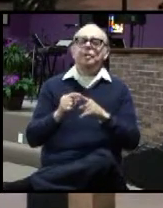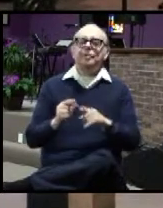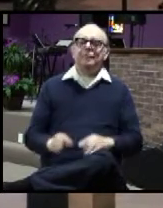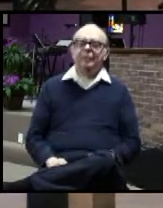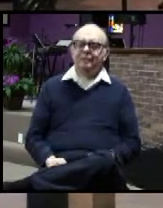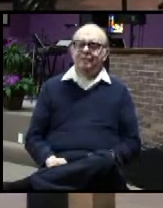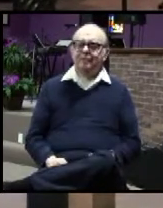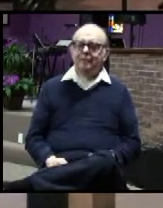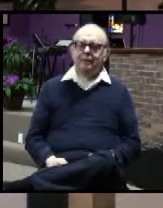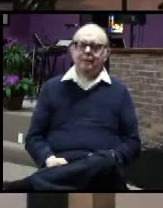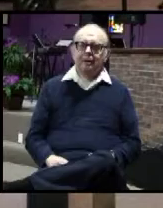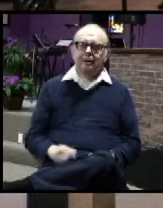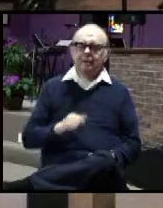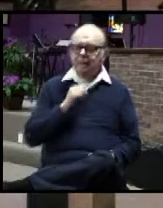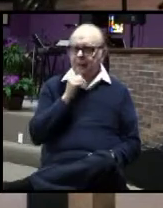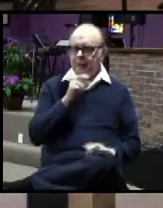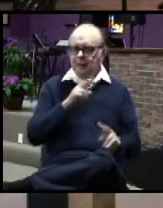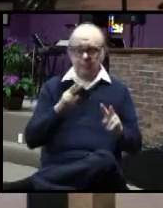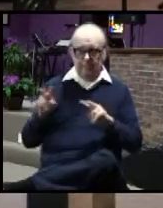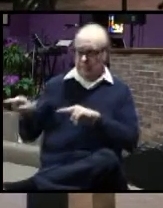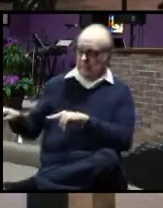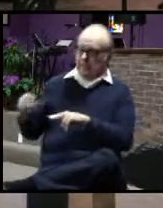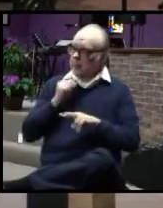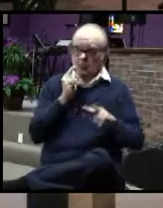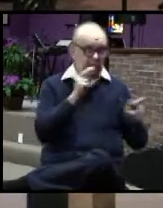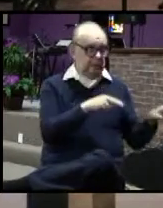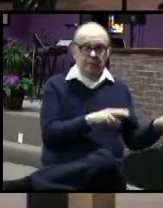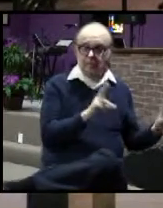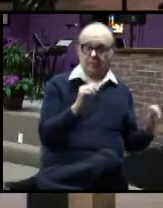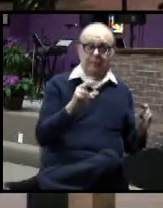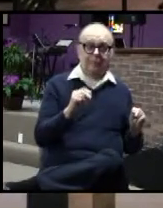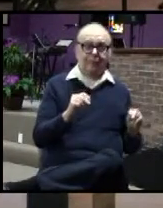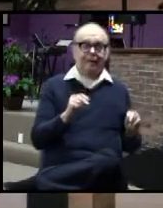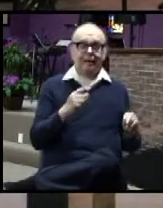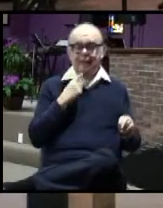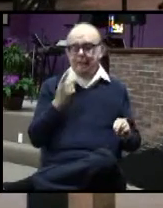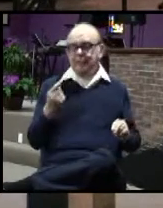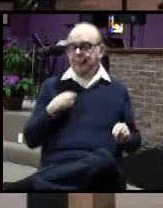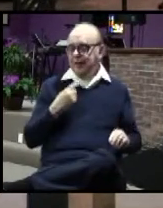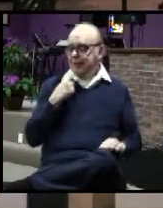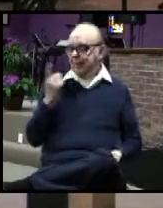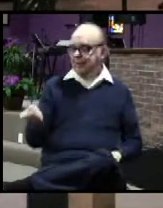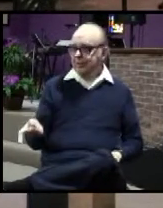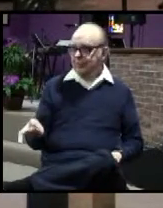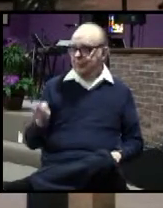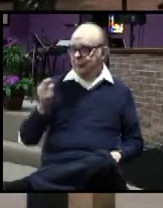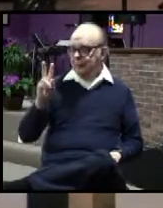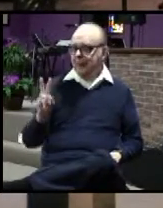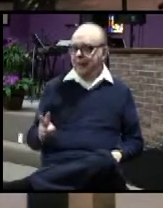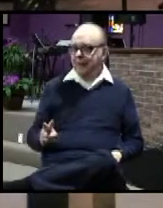So don't look at your next door neighbor and saying, I told you, you were half-baked.